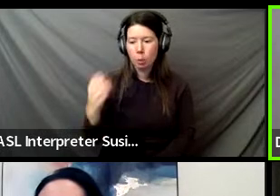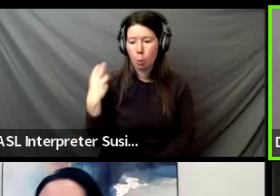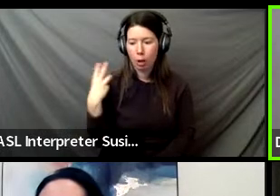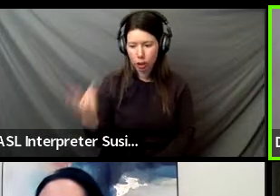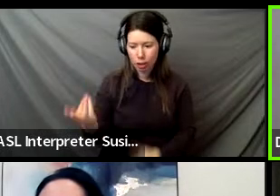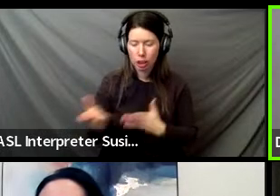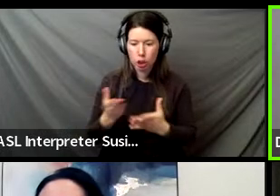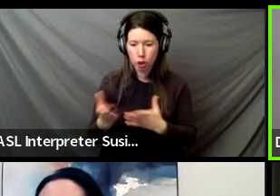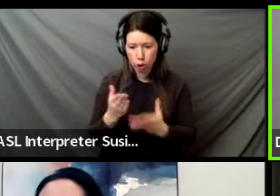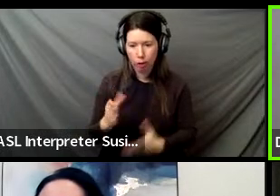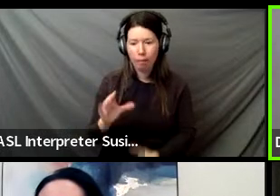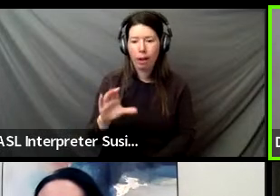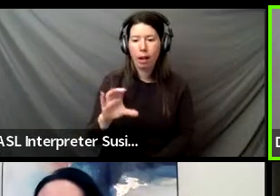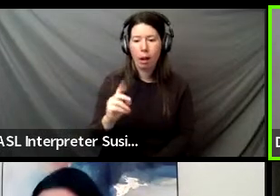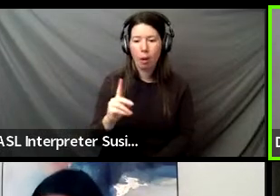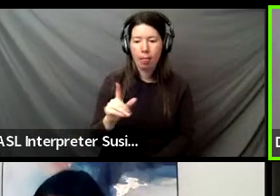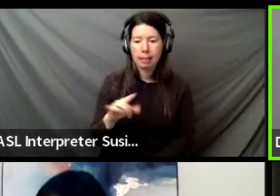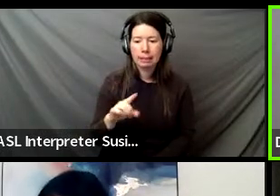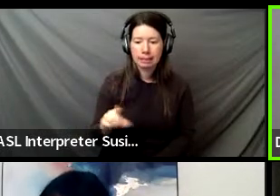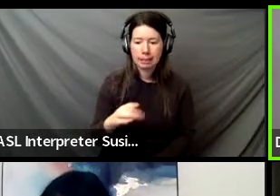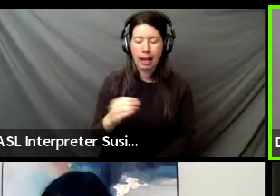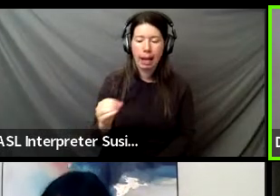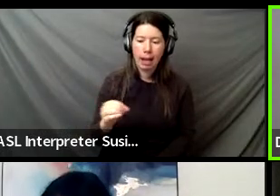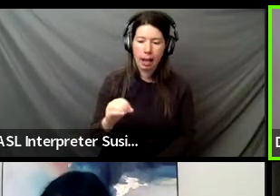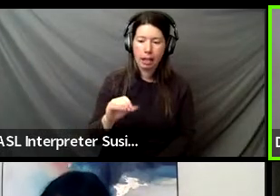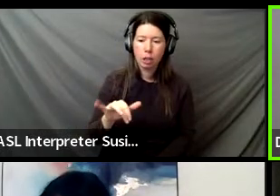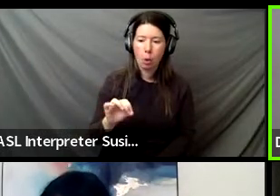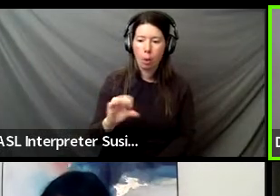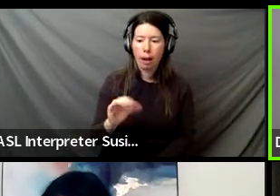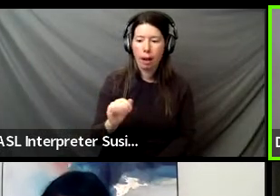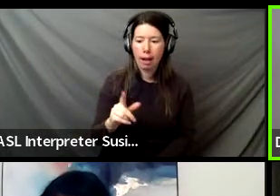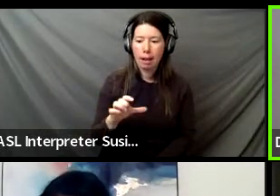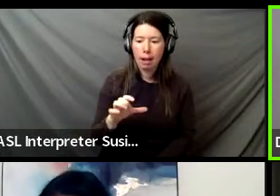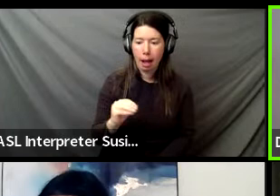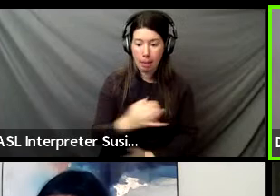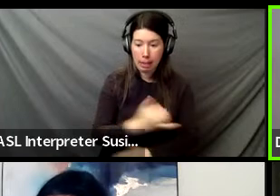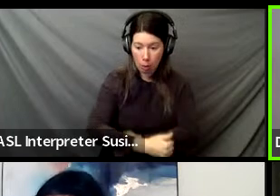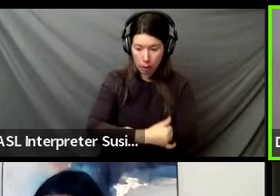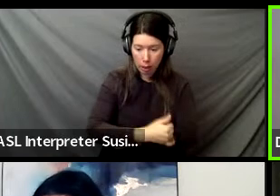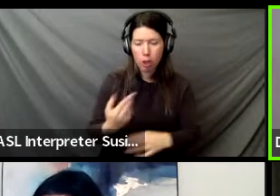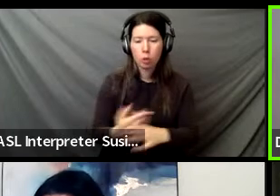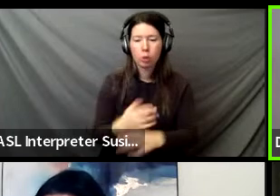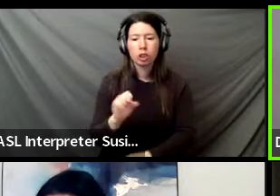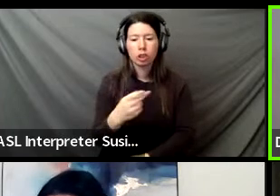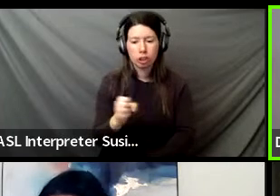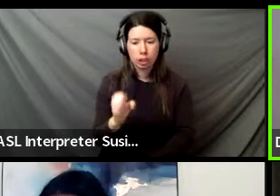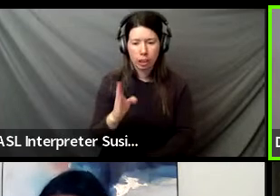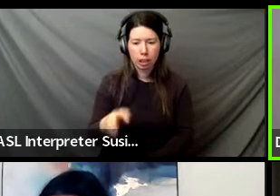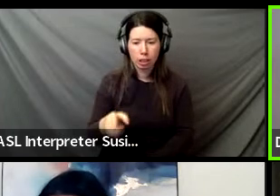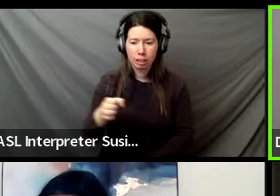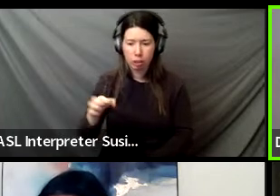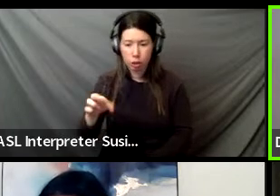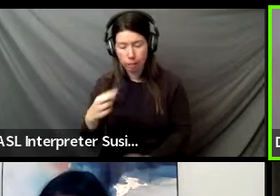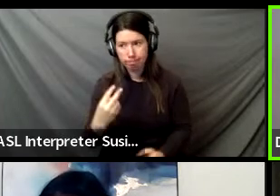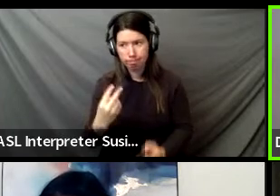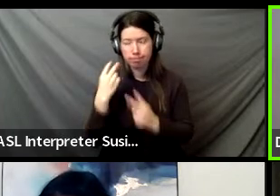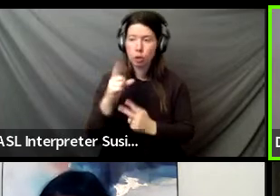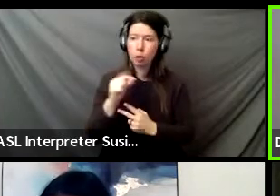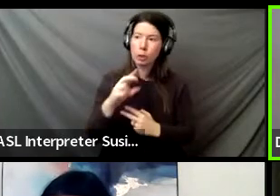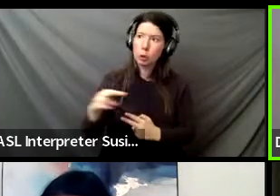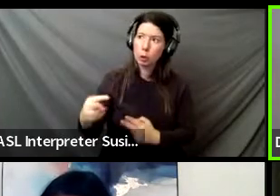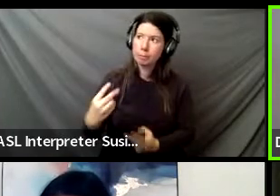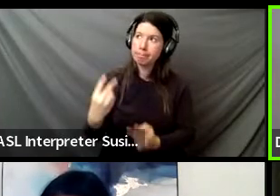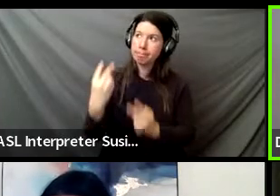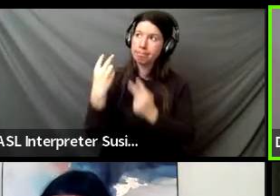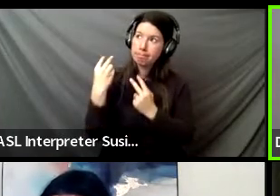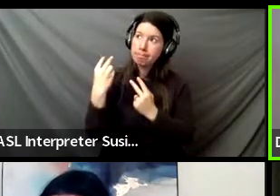Wahkiakum counties. Pronouns are she, her. And I think reflecting on 2022, one of the things that